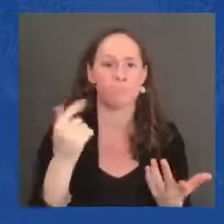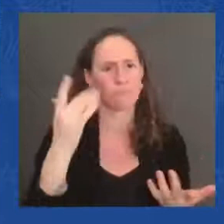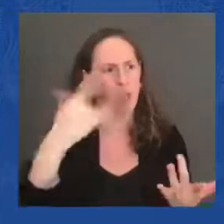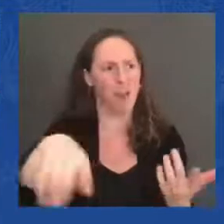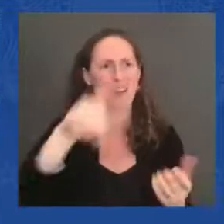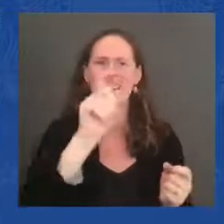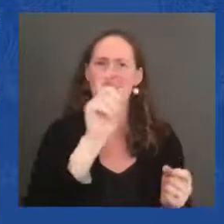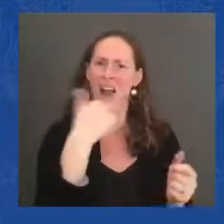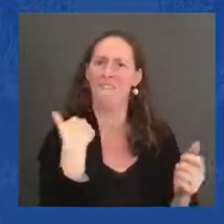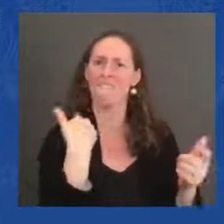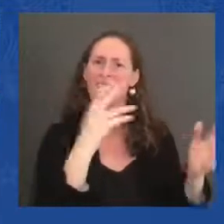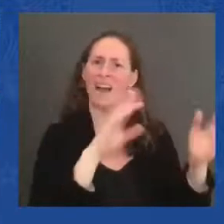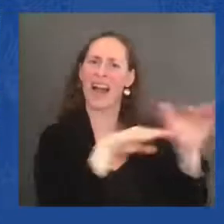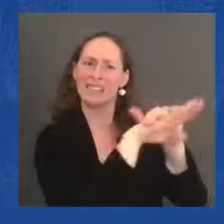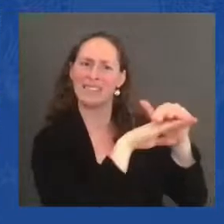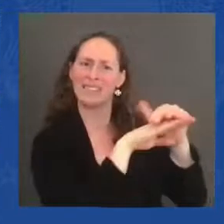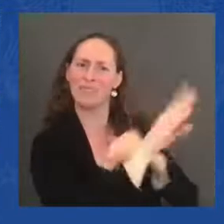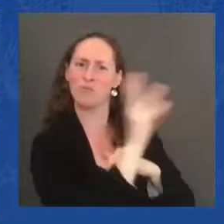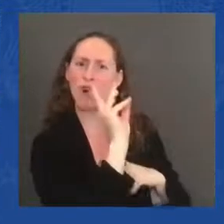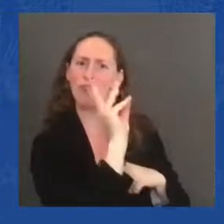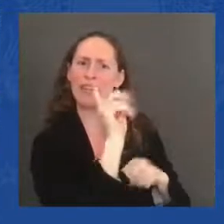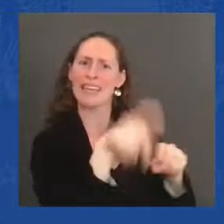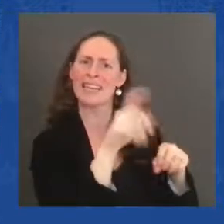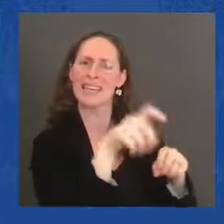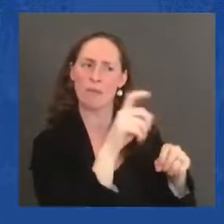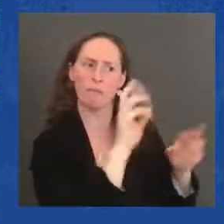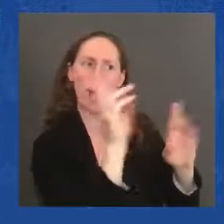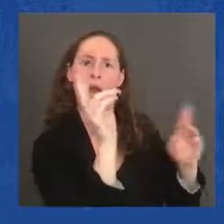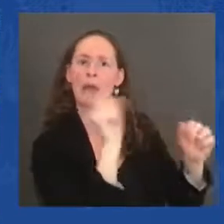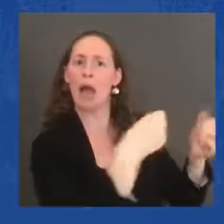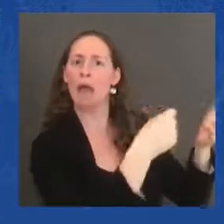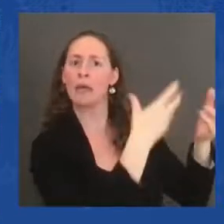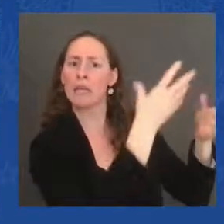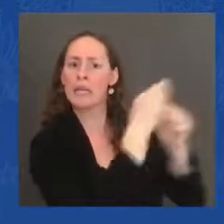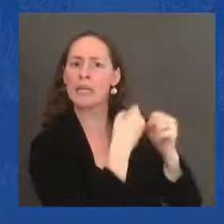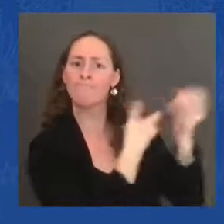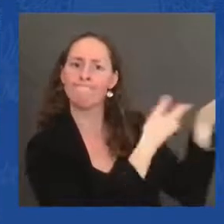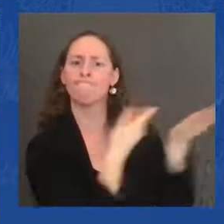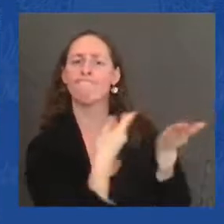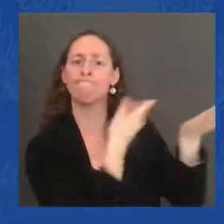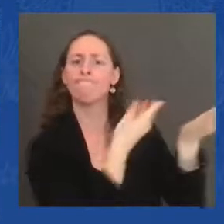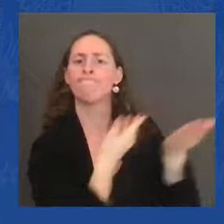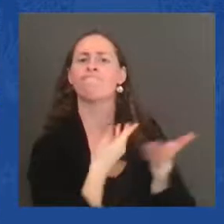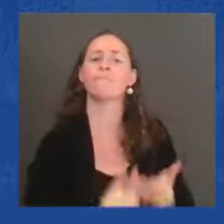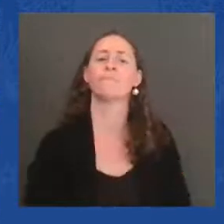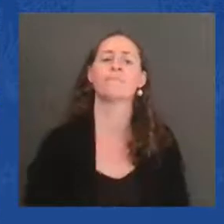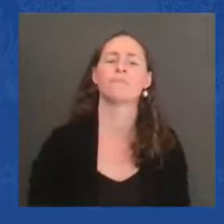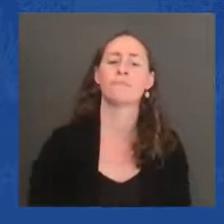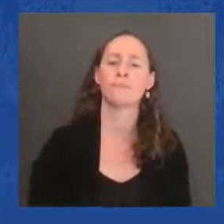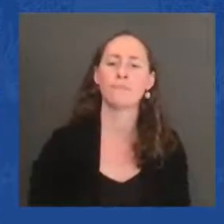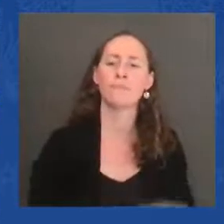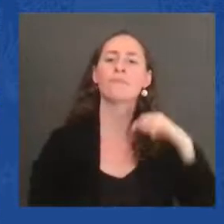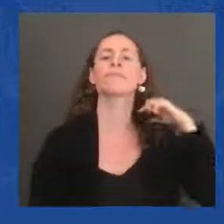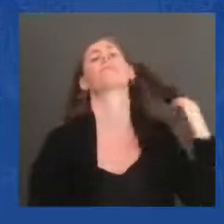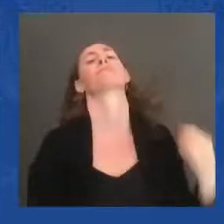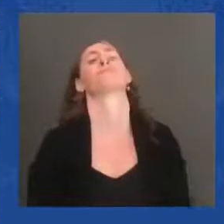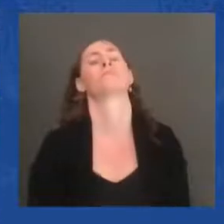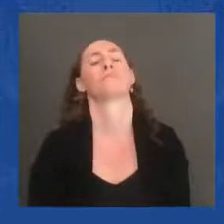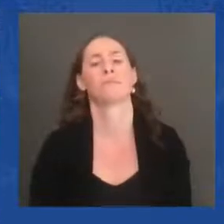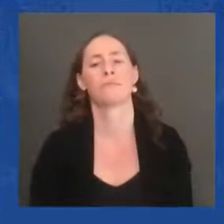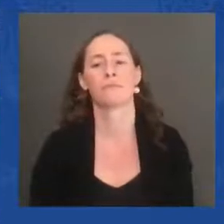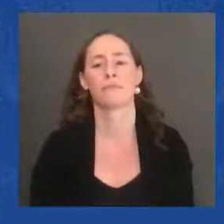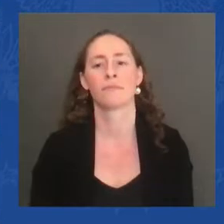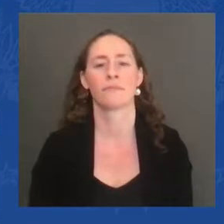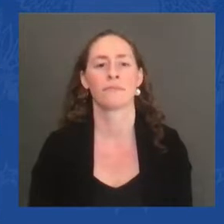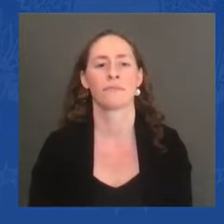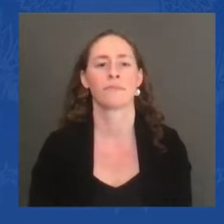we need to add, we have $14 billion for disaster needs, including $9 billion for